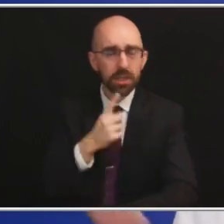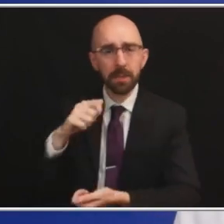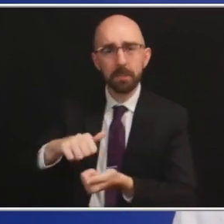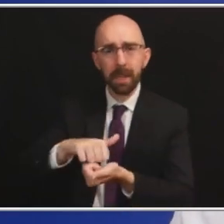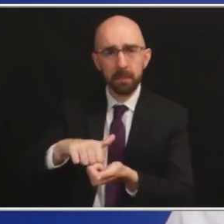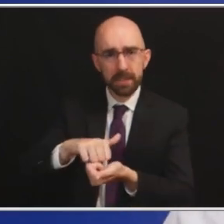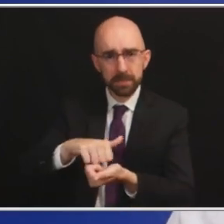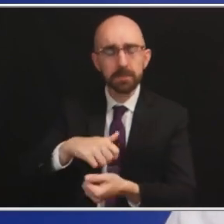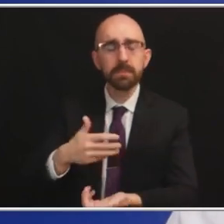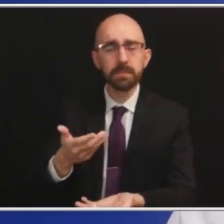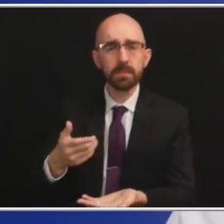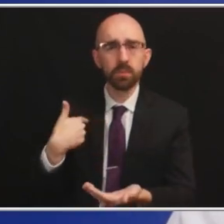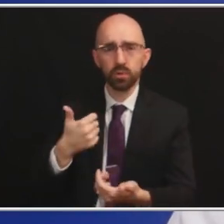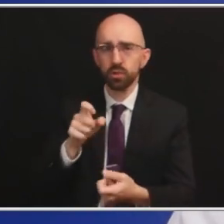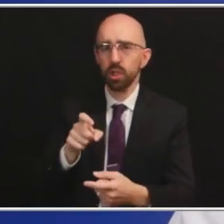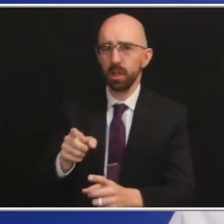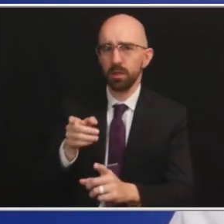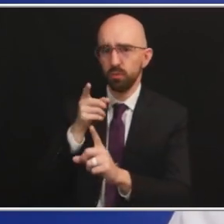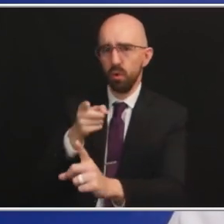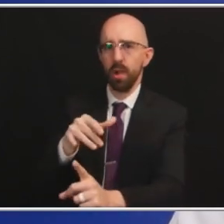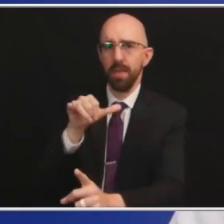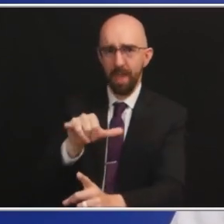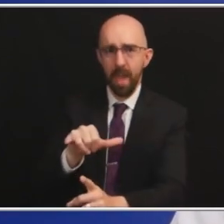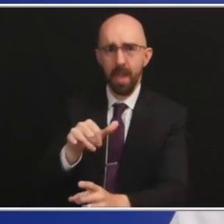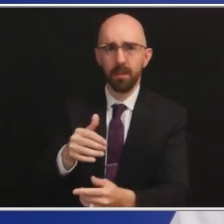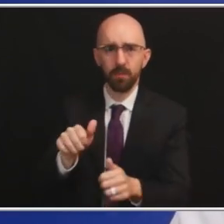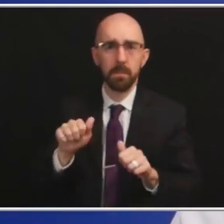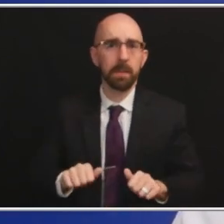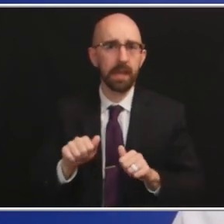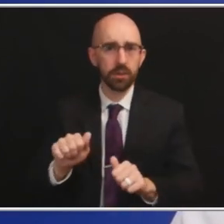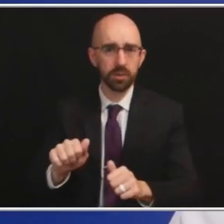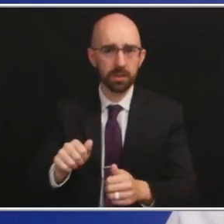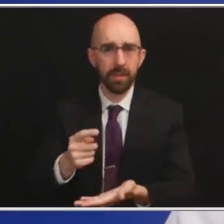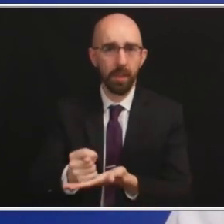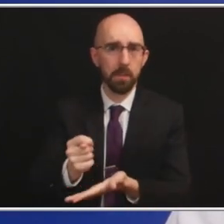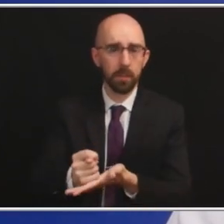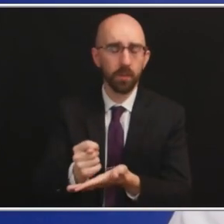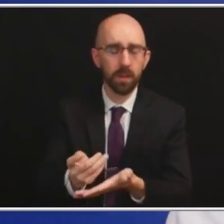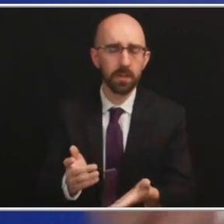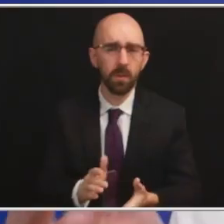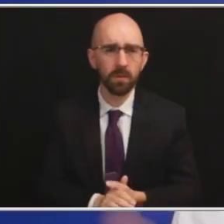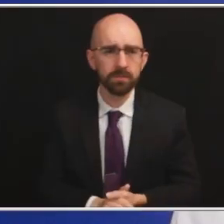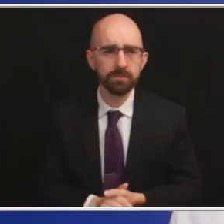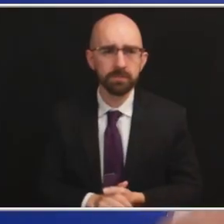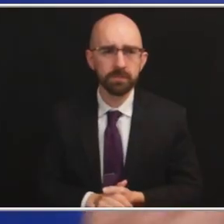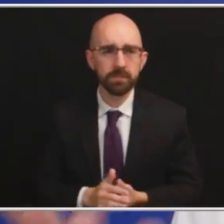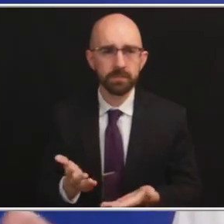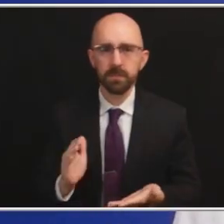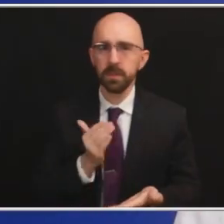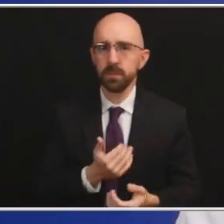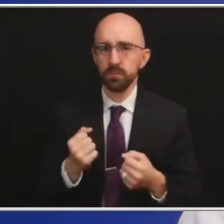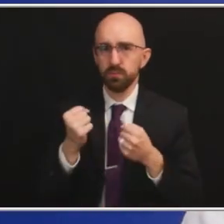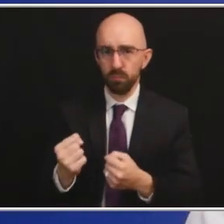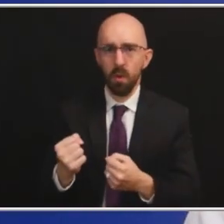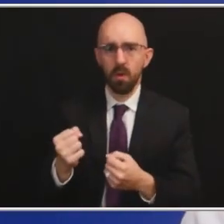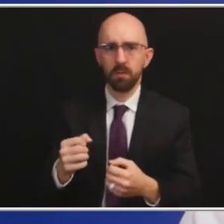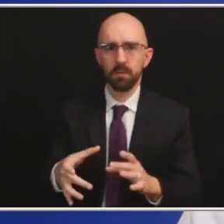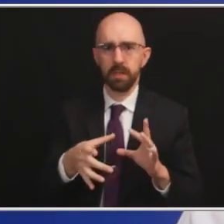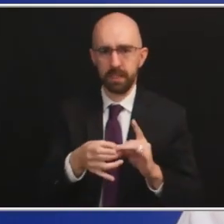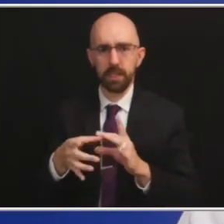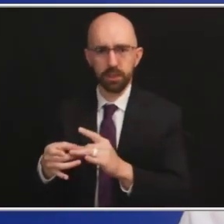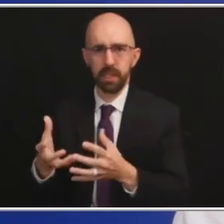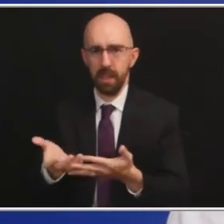be targeting with potential therapeutics. So strong connections, a lot of work left to